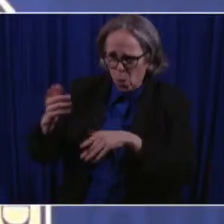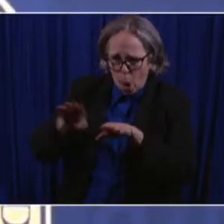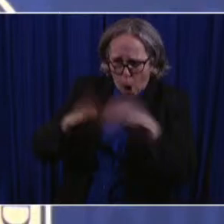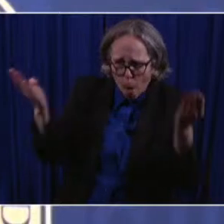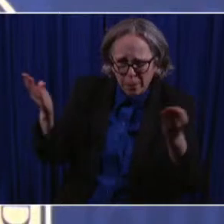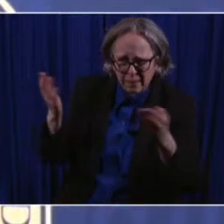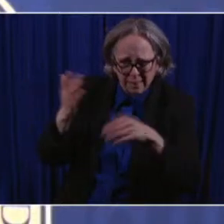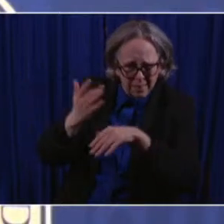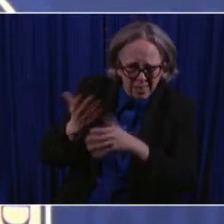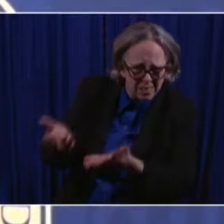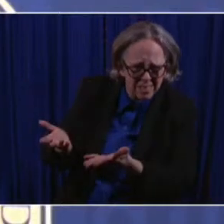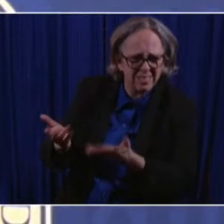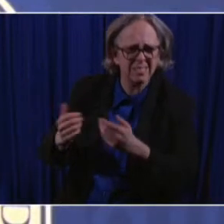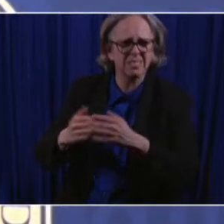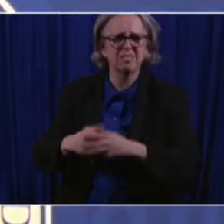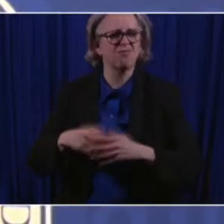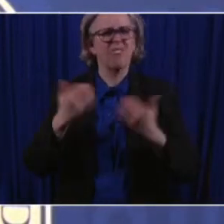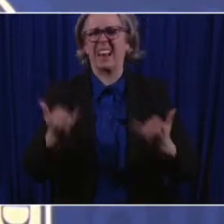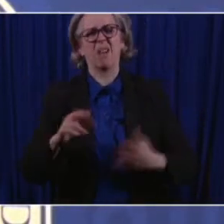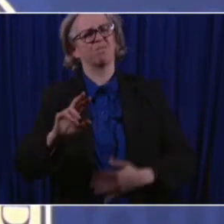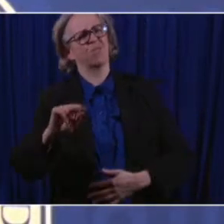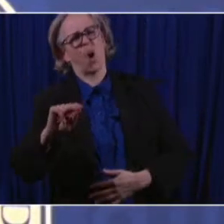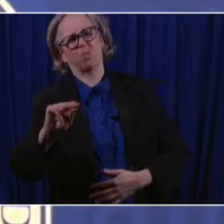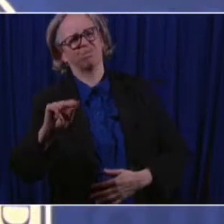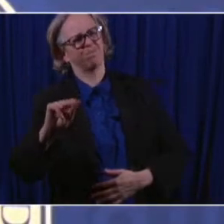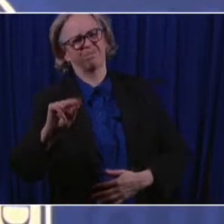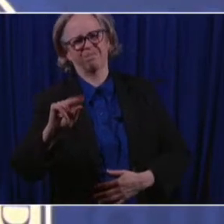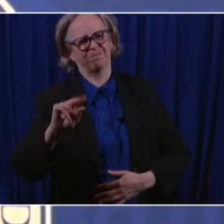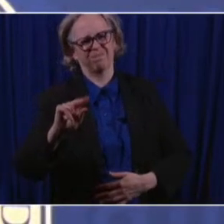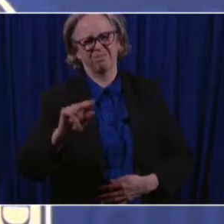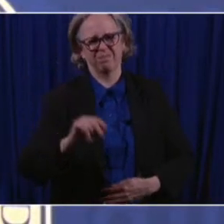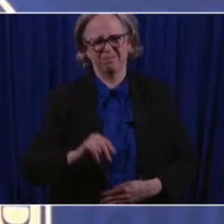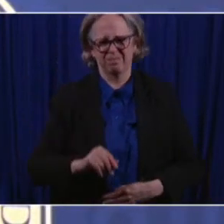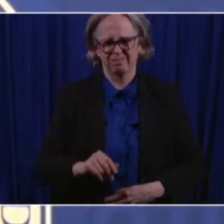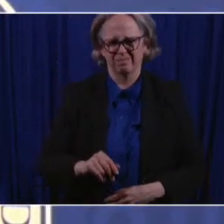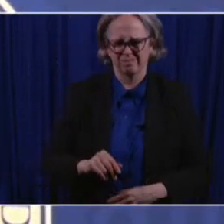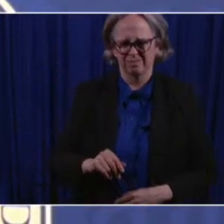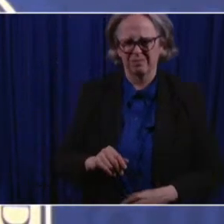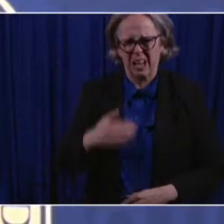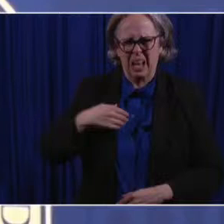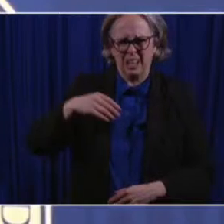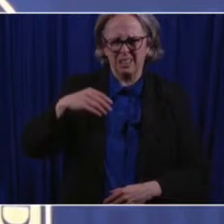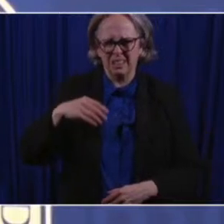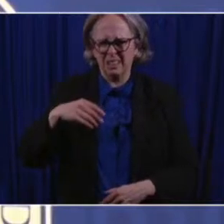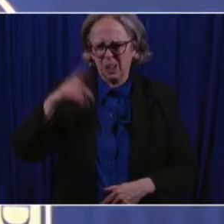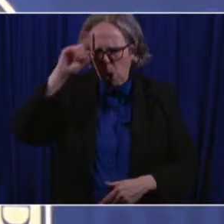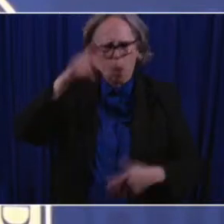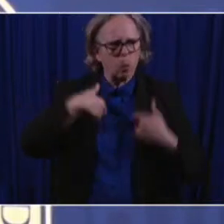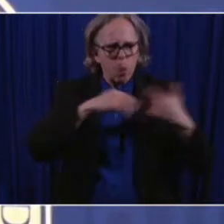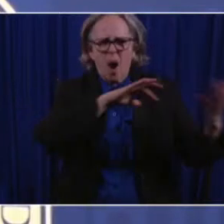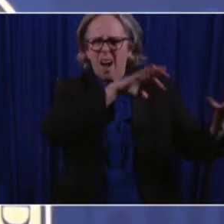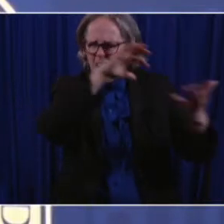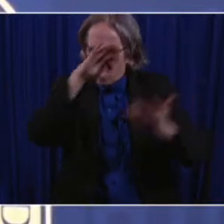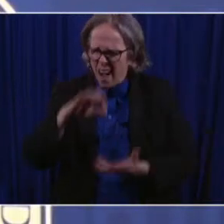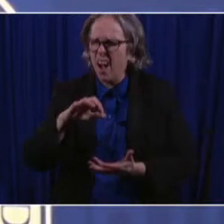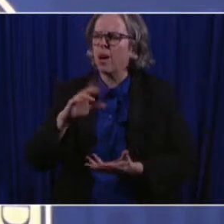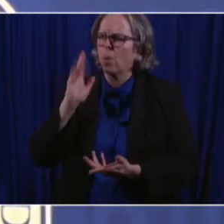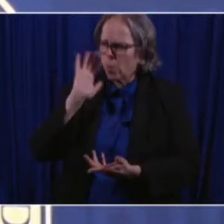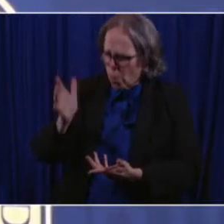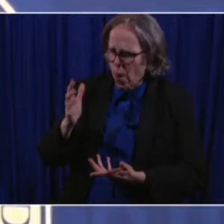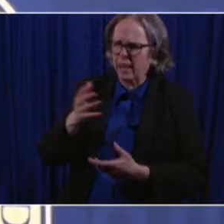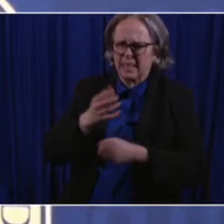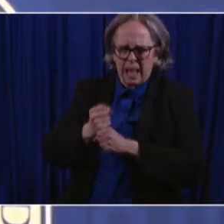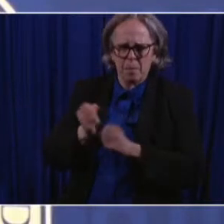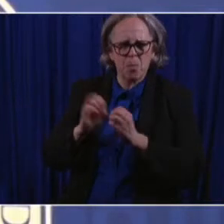openings, and I know the question about supply of vaccine. There is no concern. I think in Lucas County or in the state of supply of vaccine, so